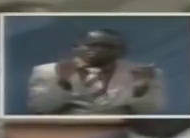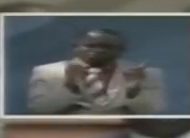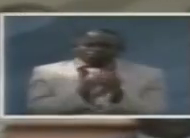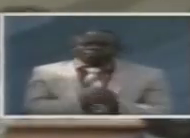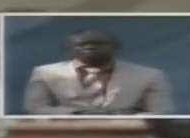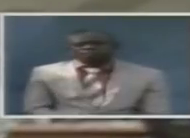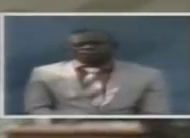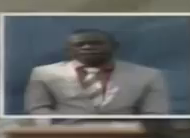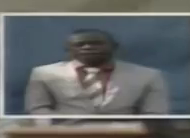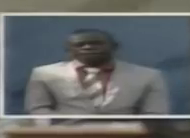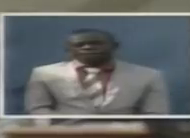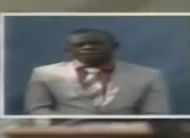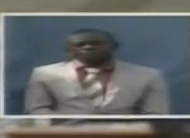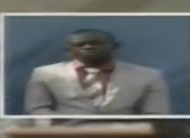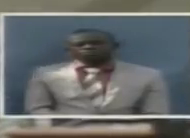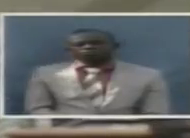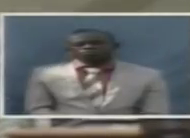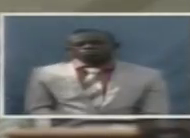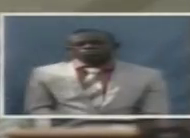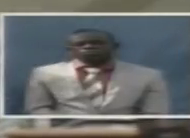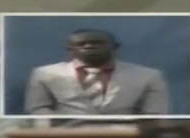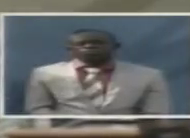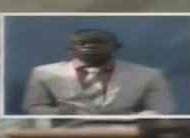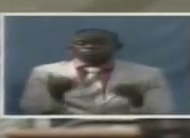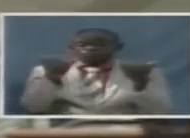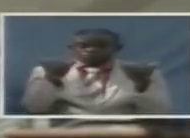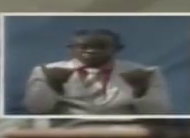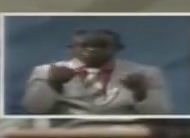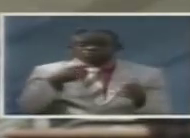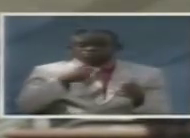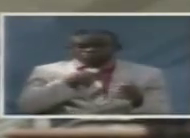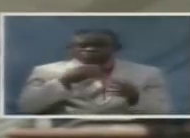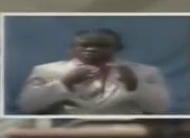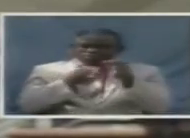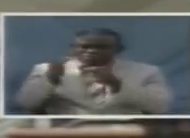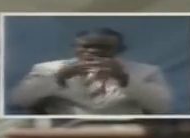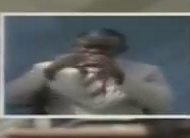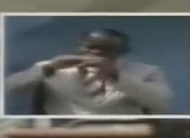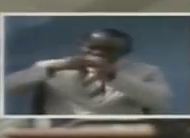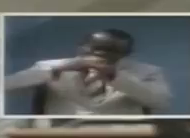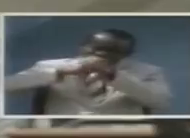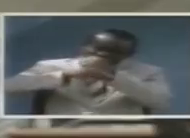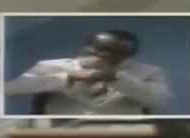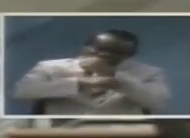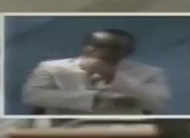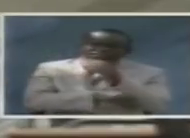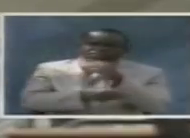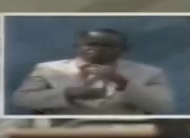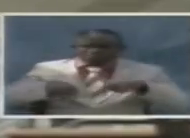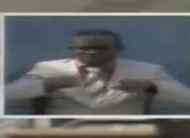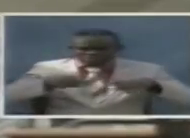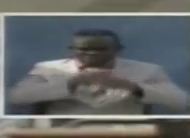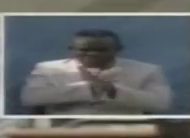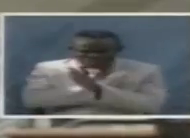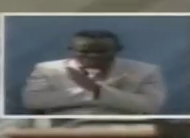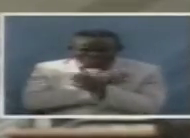I now outline in detail the developments in the domestic economy. Mr.